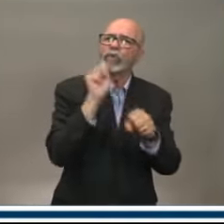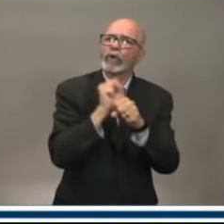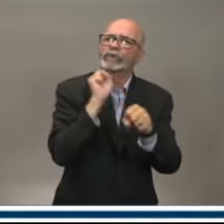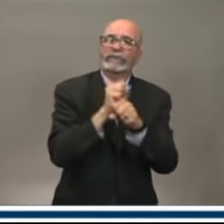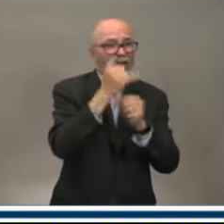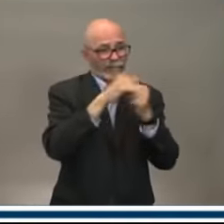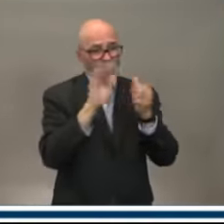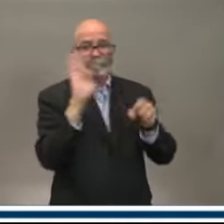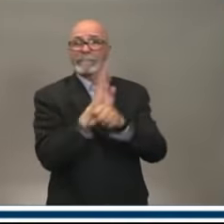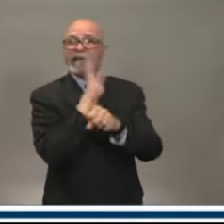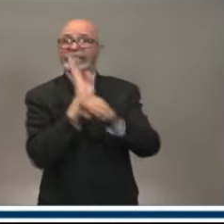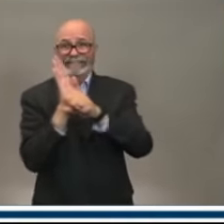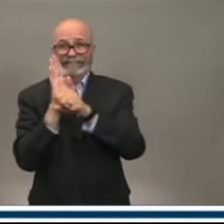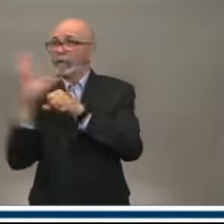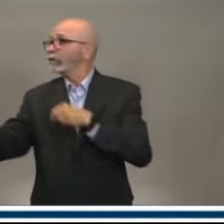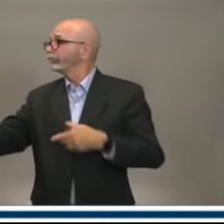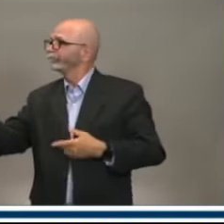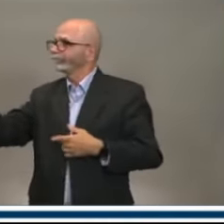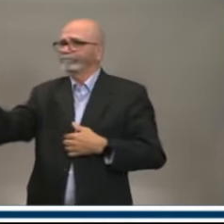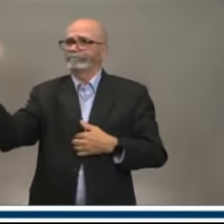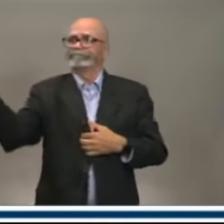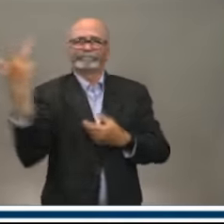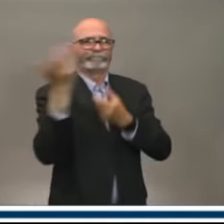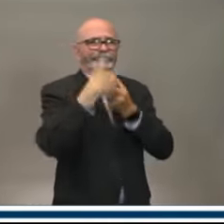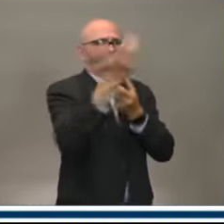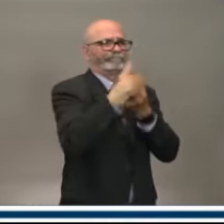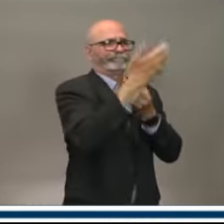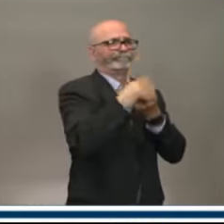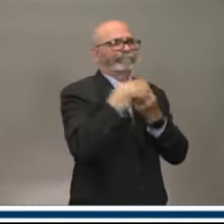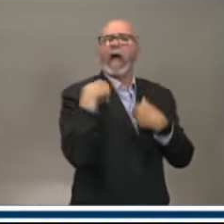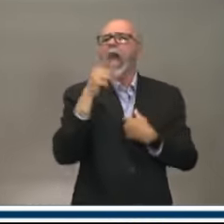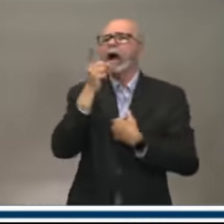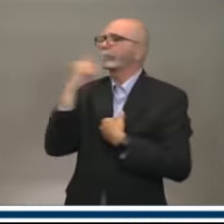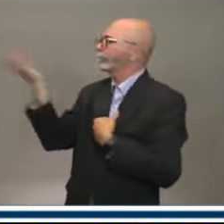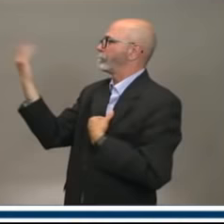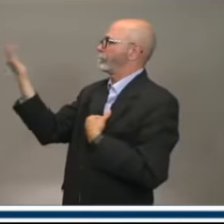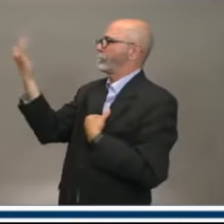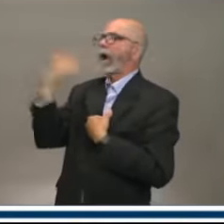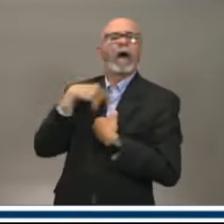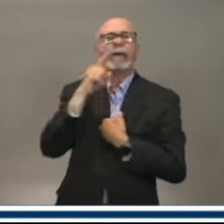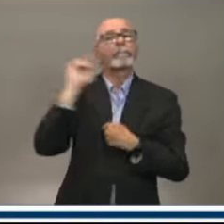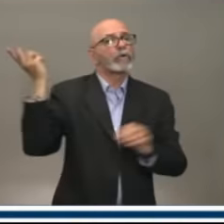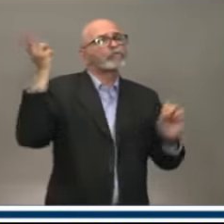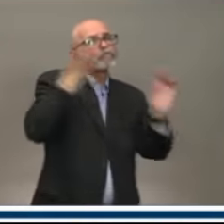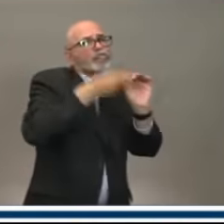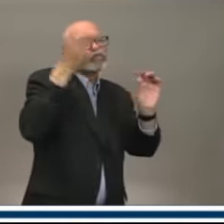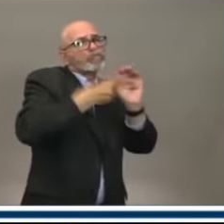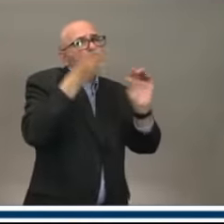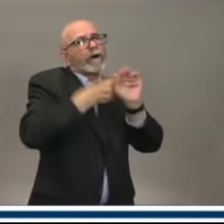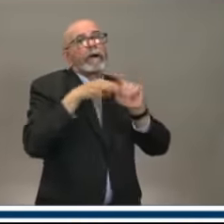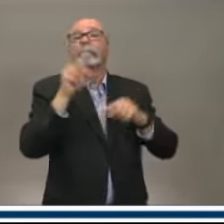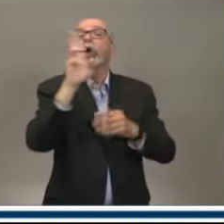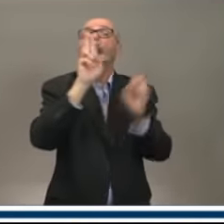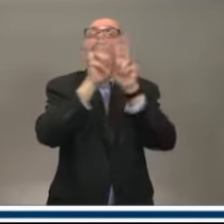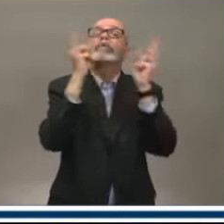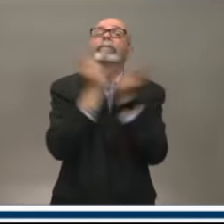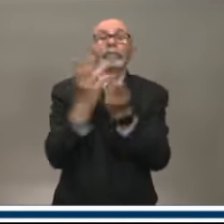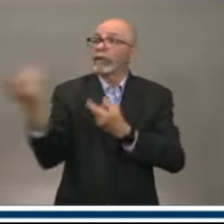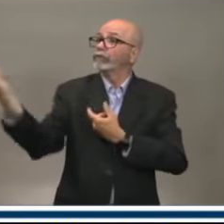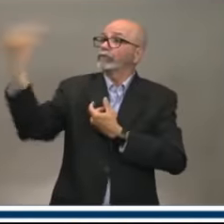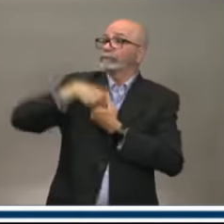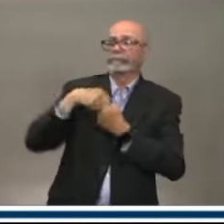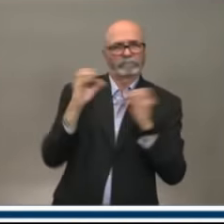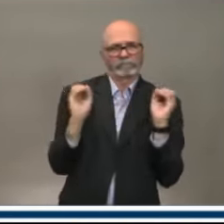committee, not talking with the committee, but on the committee, and that there's no union representation on it. Can you address